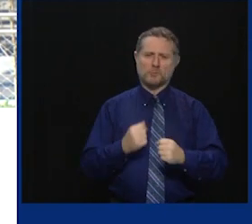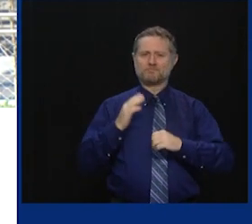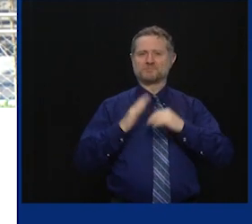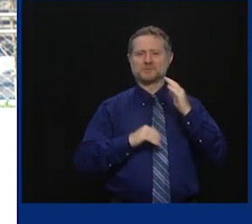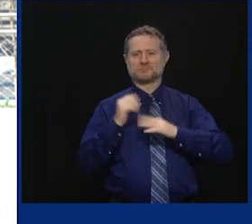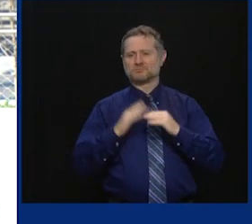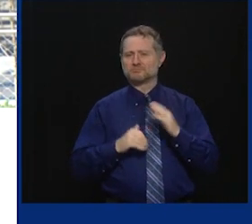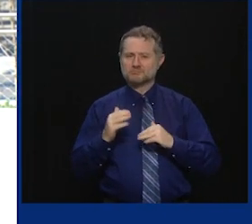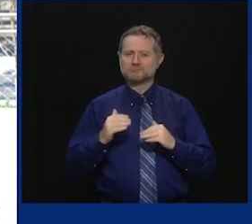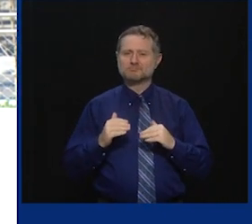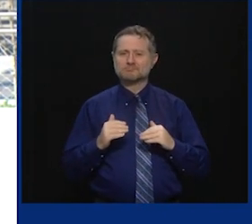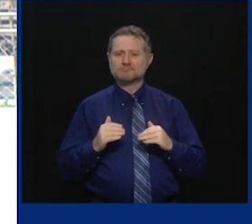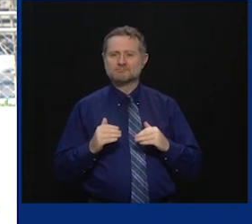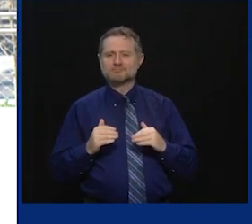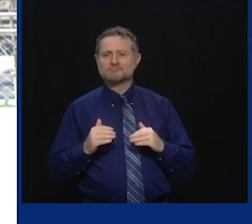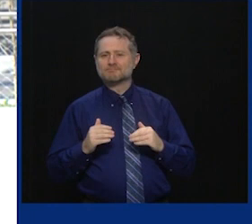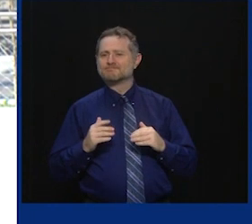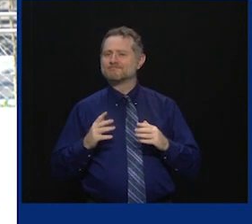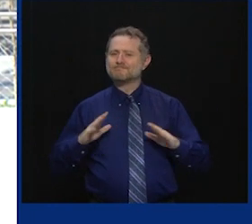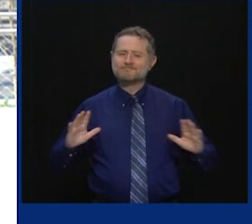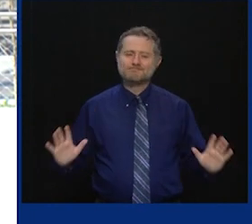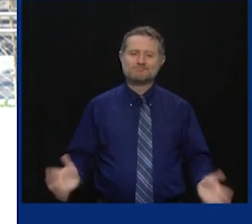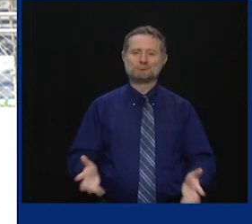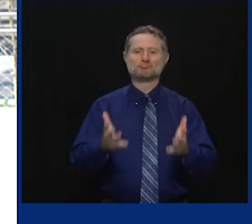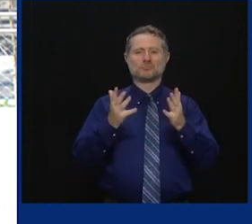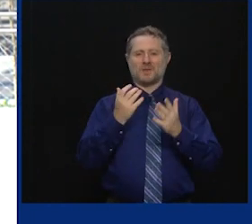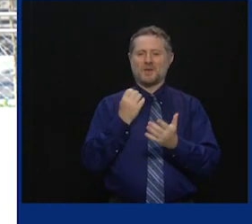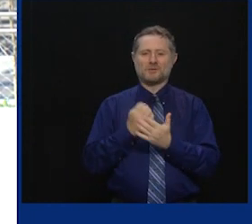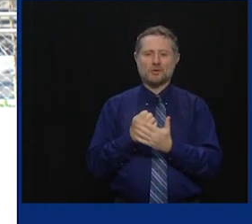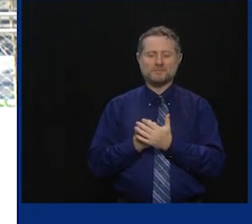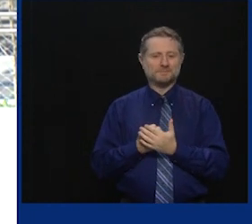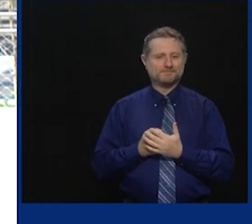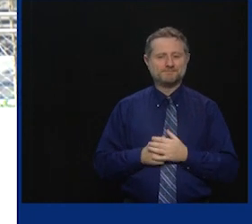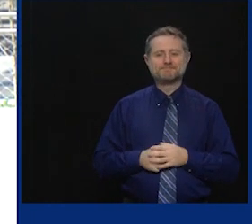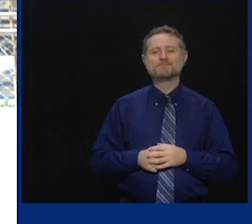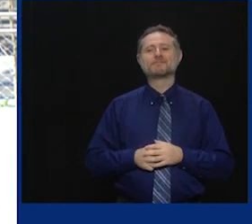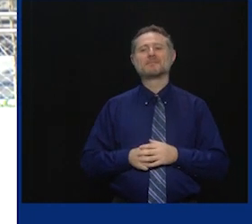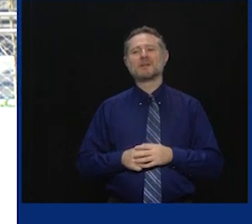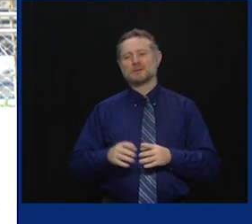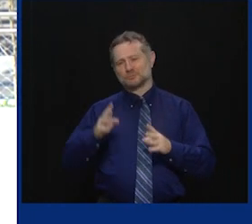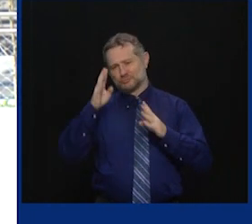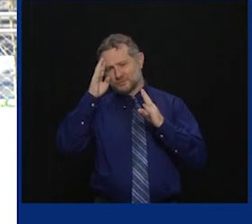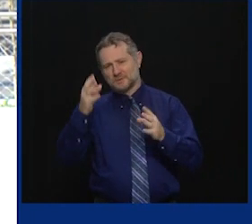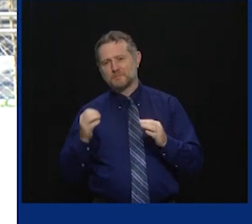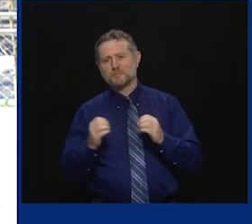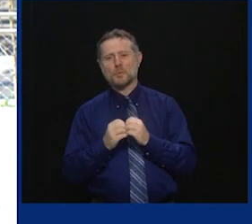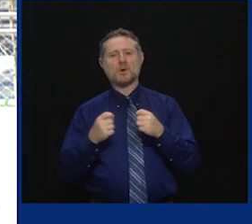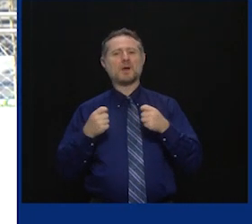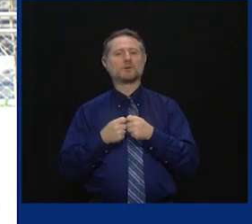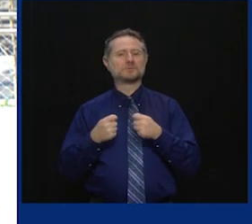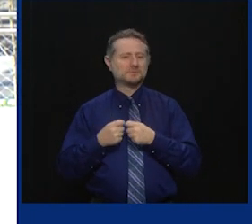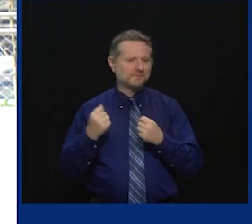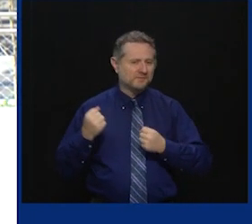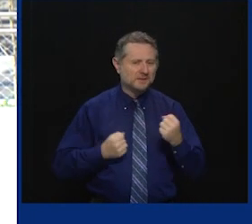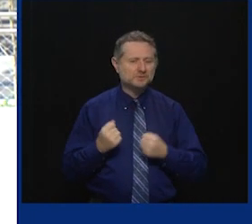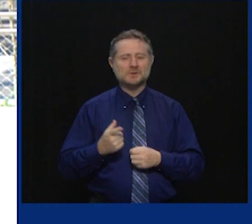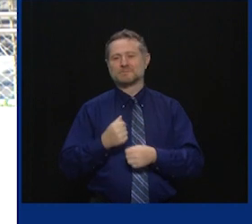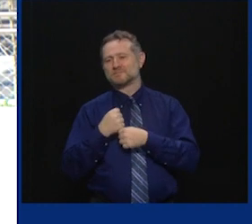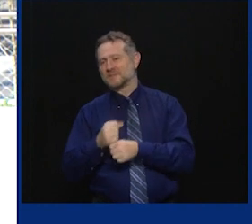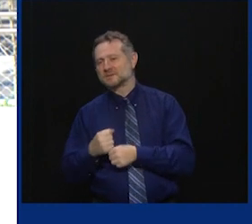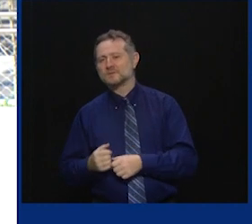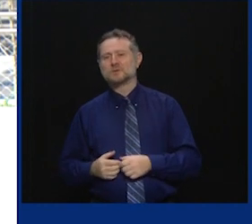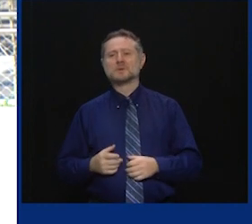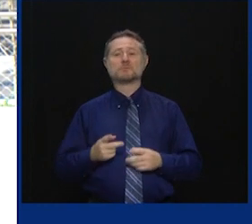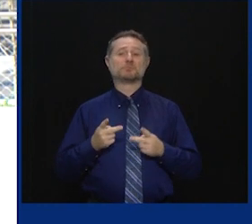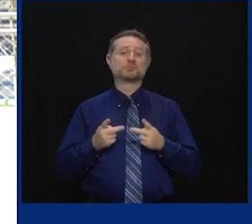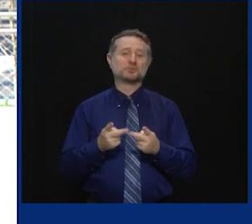our power sector, and spurring electric vehicle manufacturing. We can make our places of learning healthier and safer for